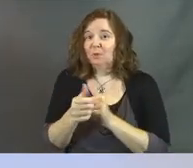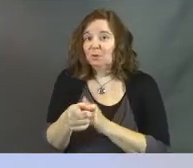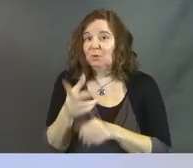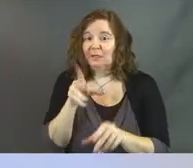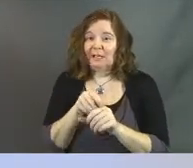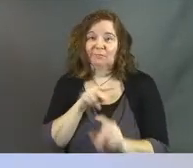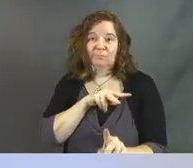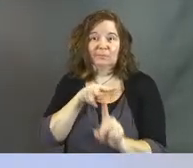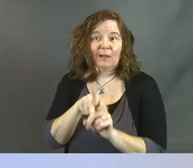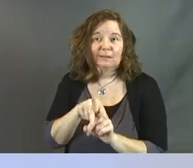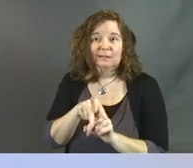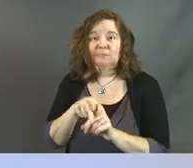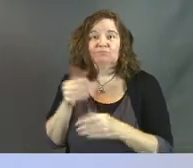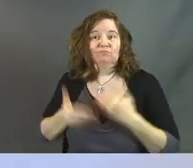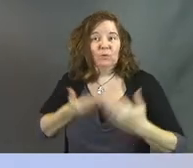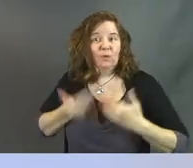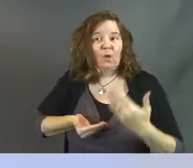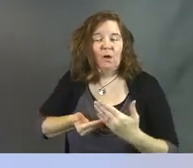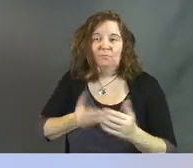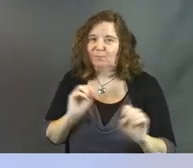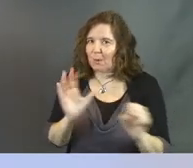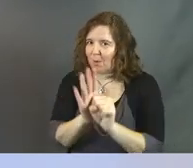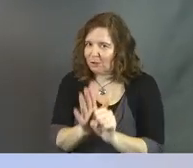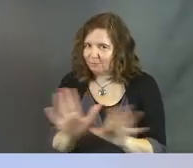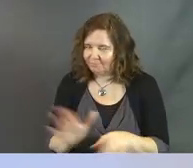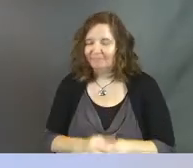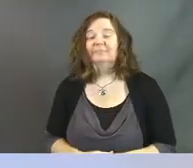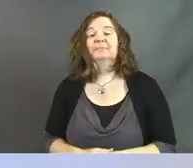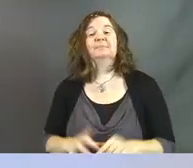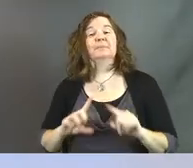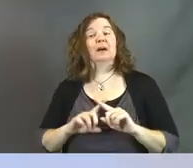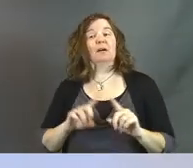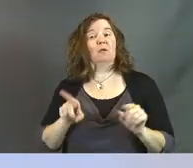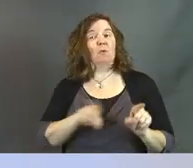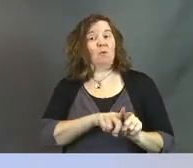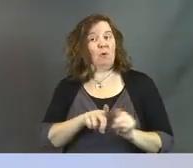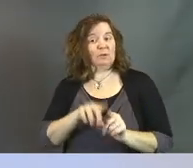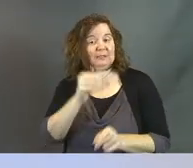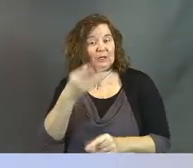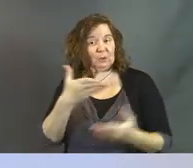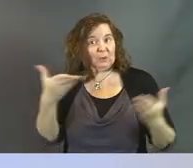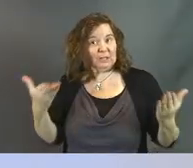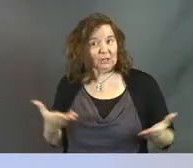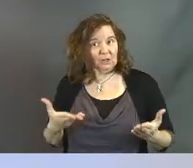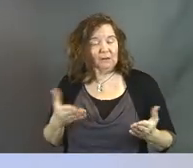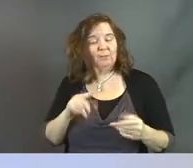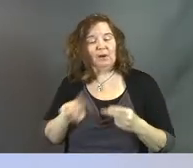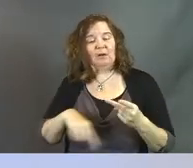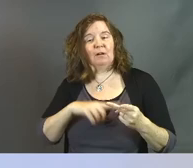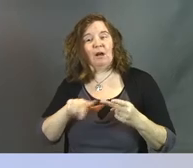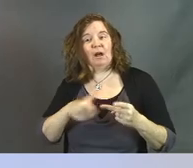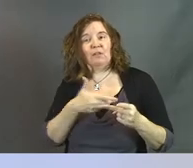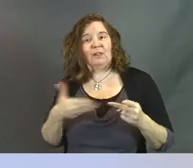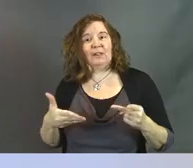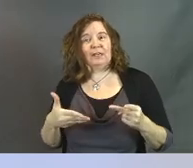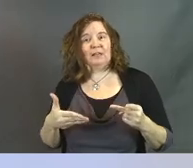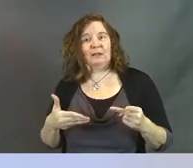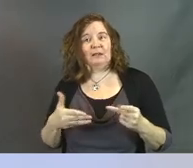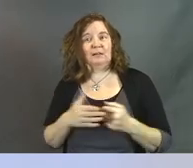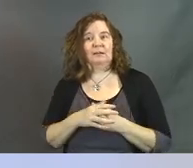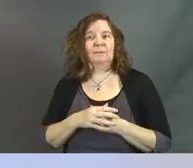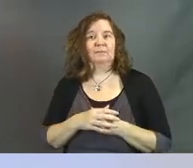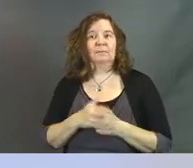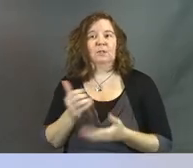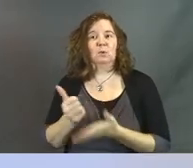you know, get you plugged in, moving along. No pressure. But not only do you let us know that you were here, but the other awesome thing that happens is you